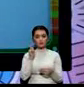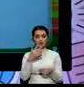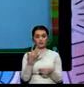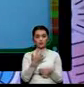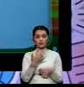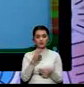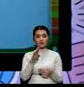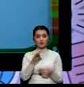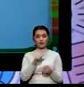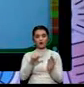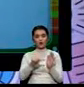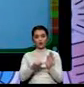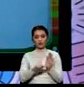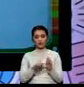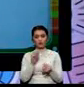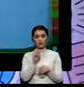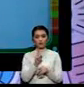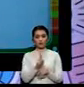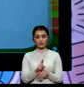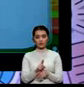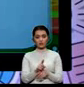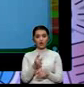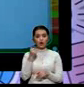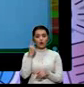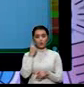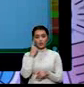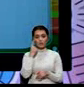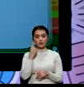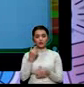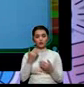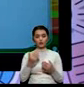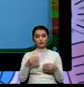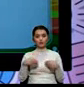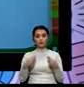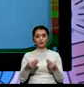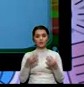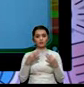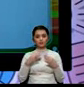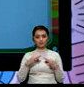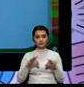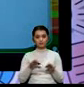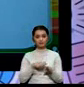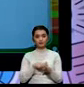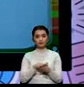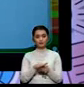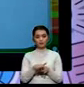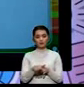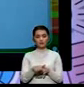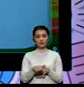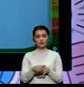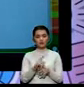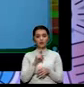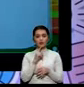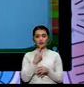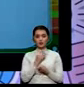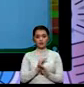Darslikdagi 5-chi hamda 6-chi topshiriqlar. O'ylaymanki, ushbu berilgan mustaqil topshiriqlarni bajarishda siz